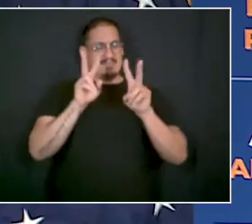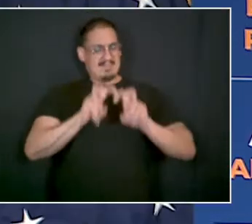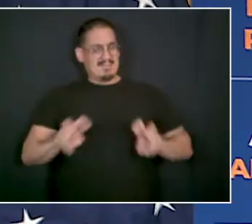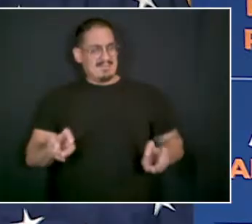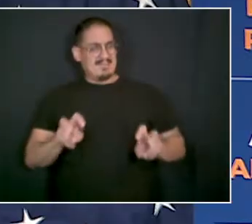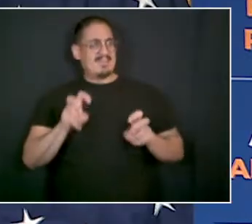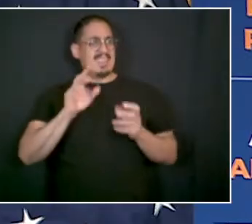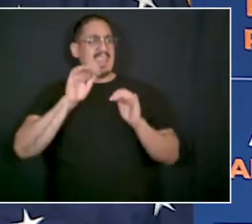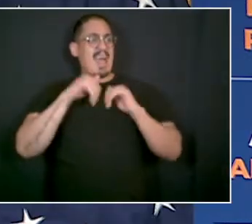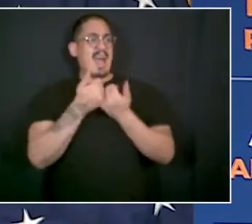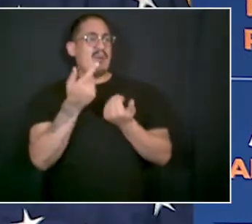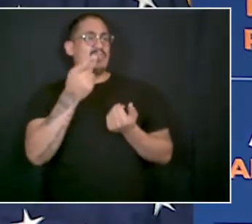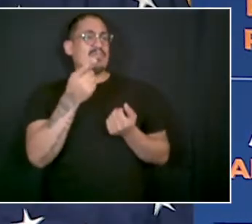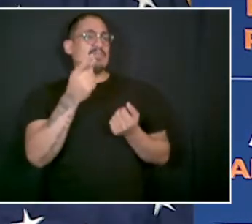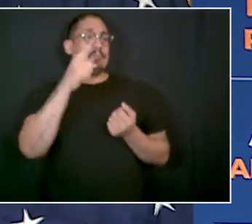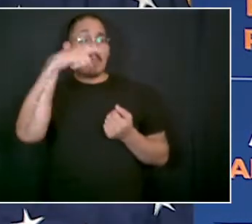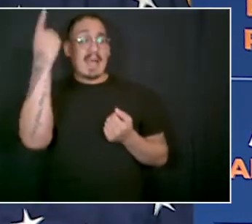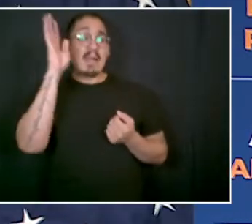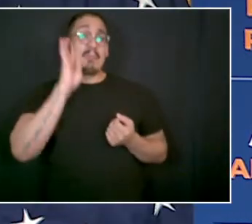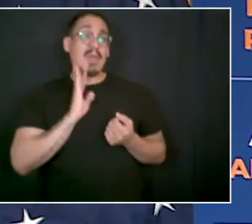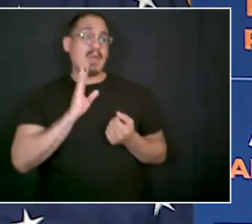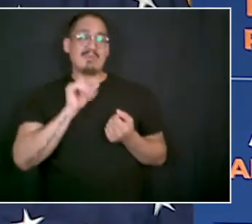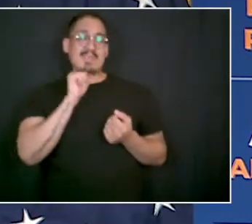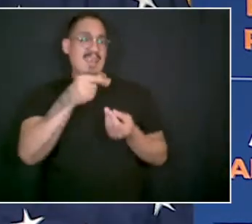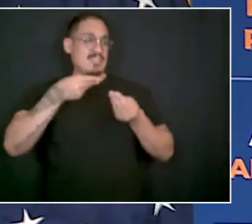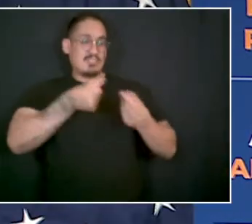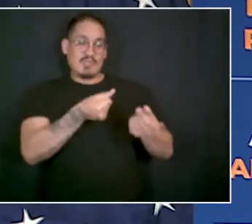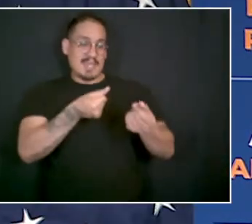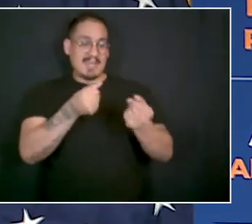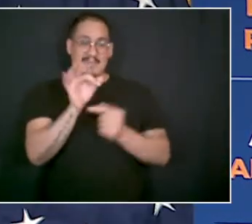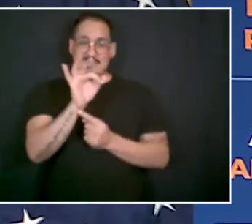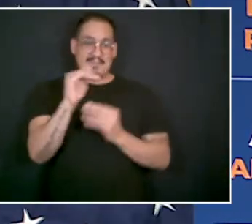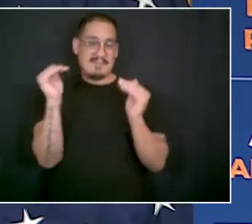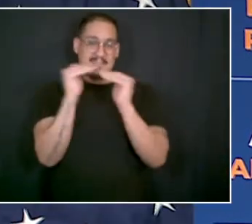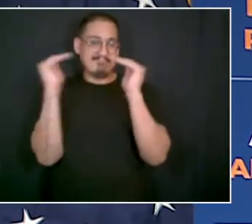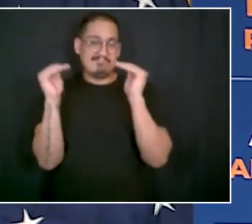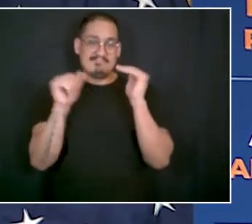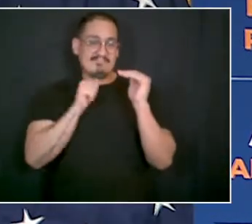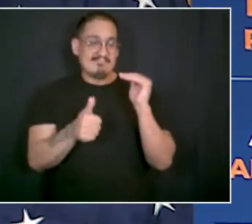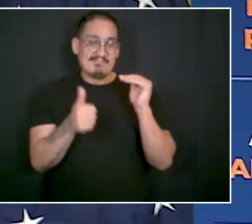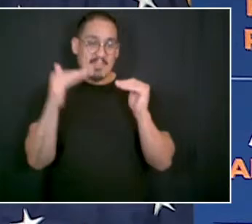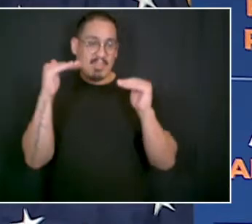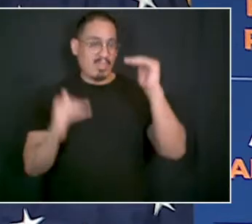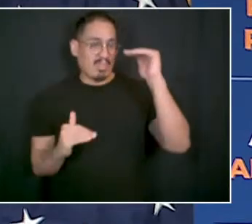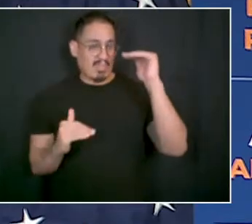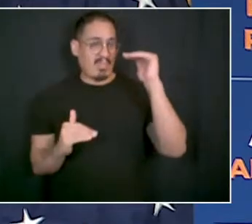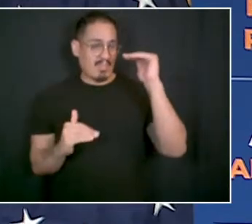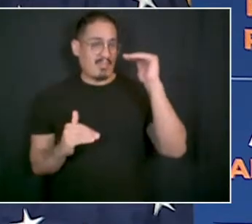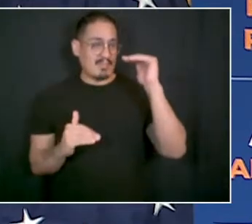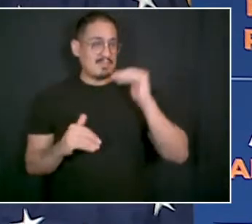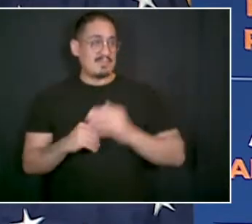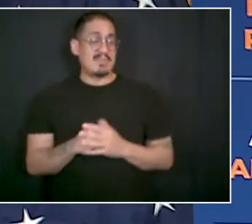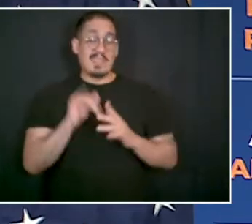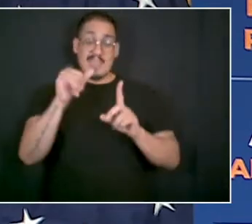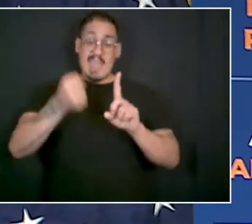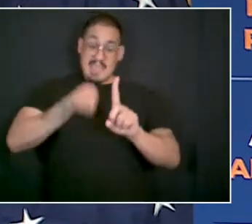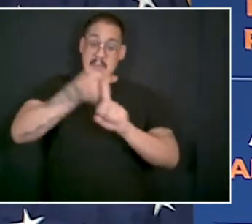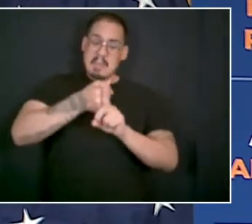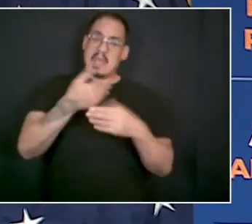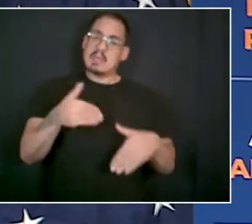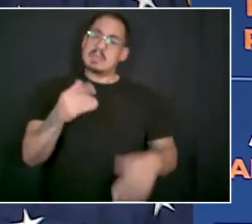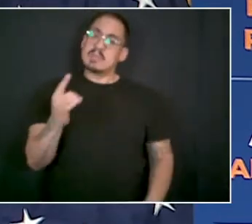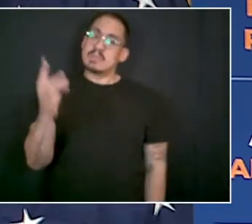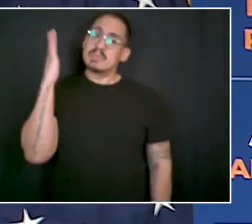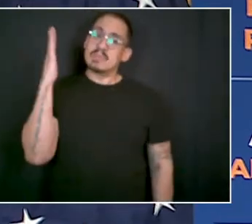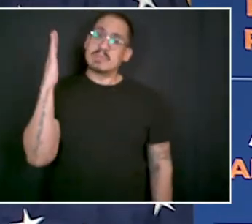unfair to the diverse black and brown communities. The impact was real, and we need to analyze that. All of